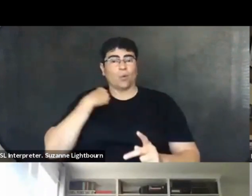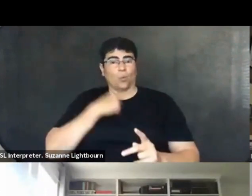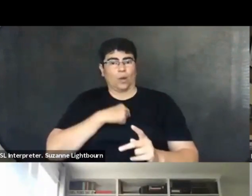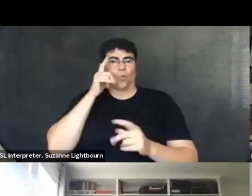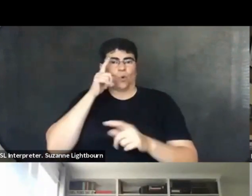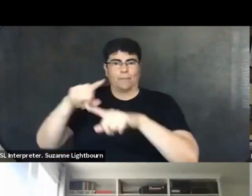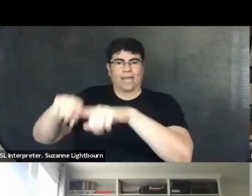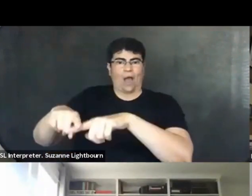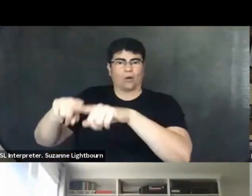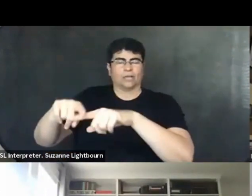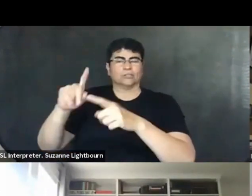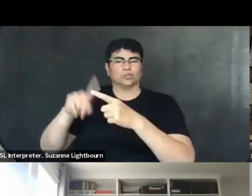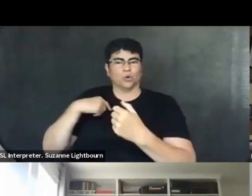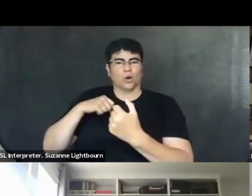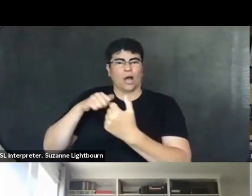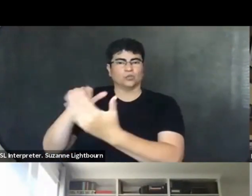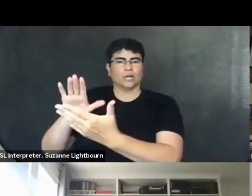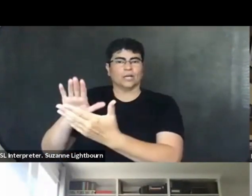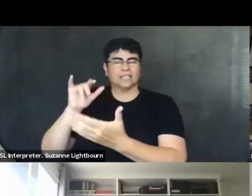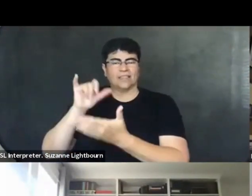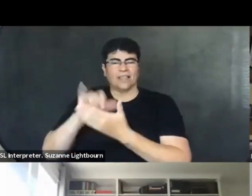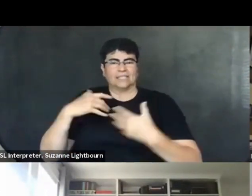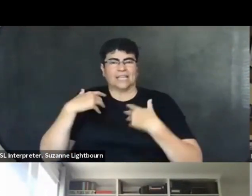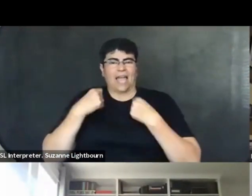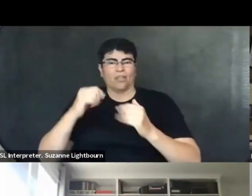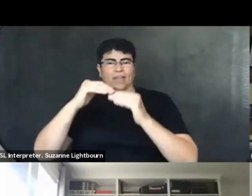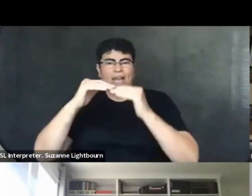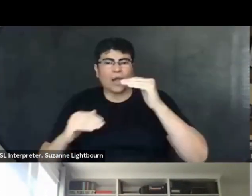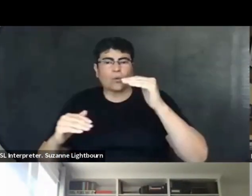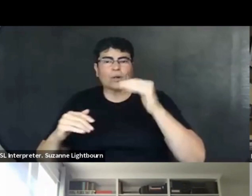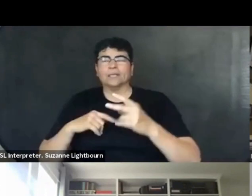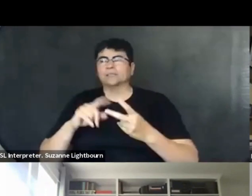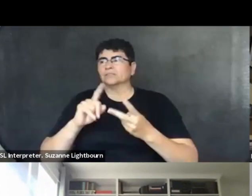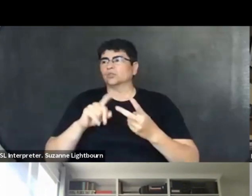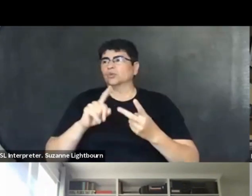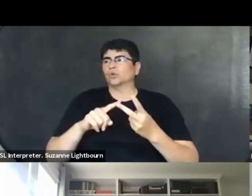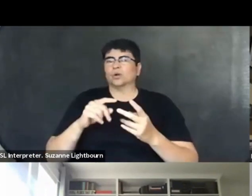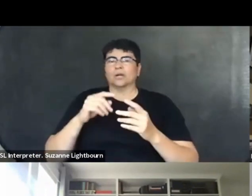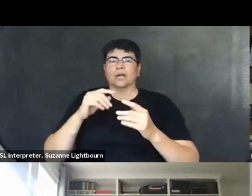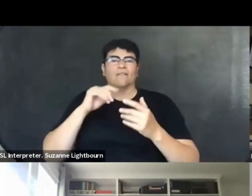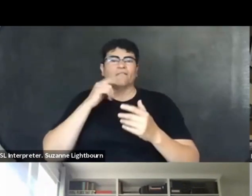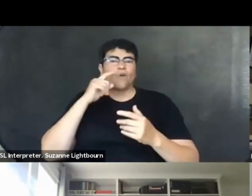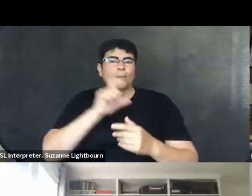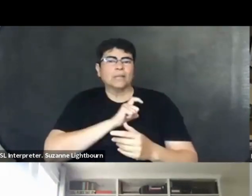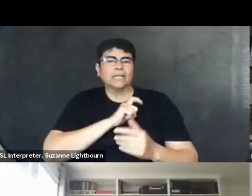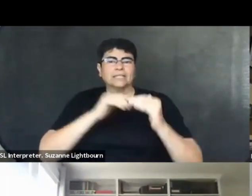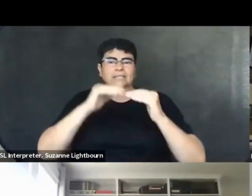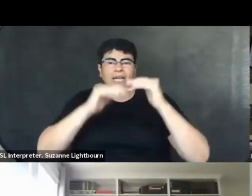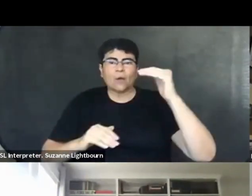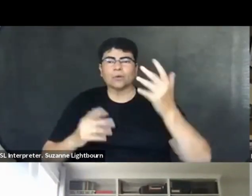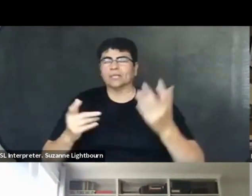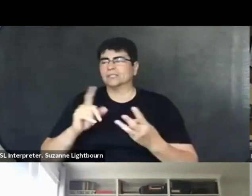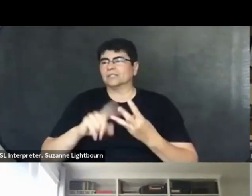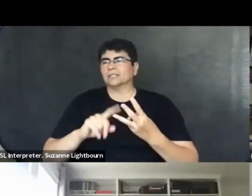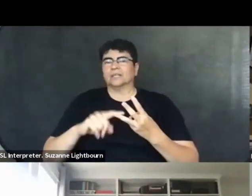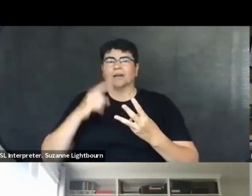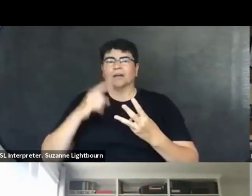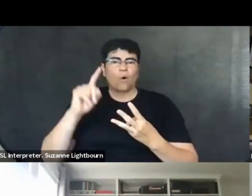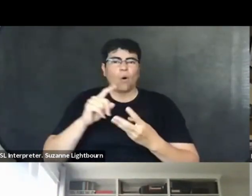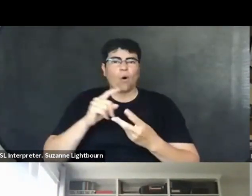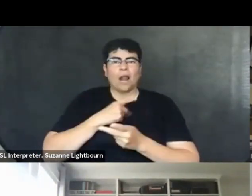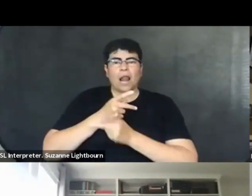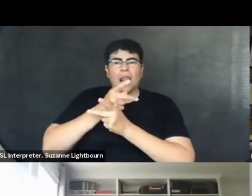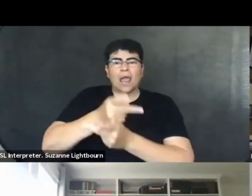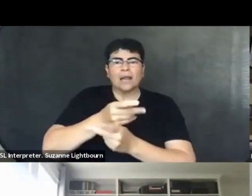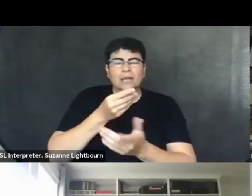on to address health inequities, to address inequities in policing, to address inequities in lending. But